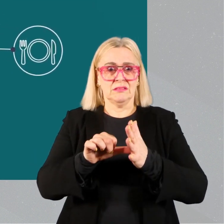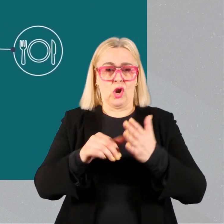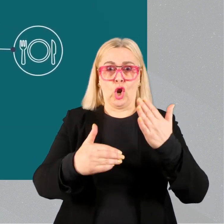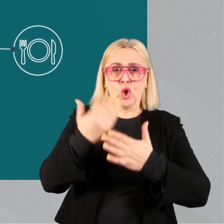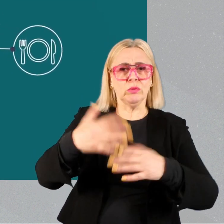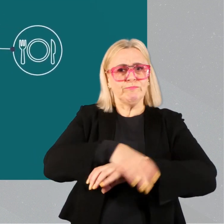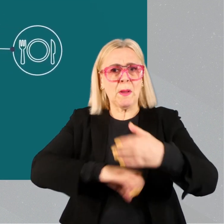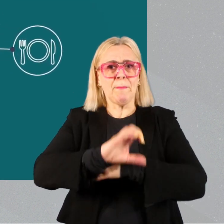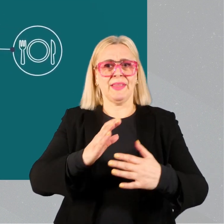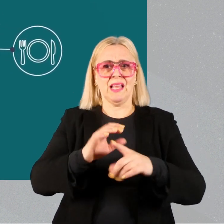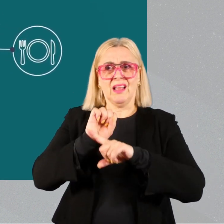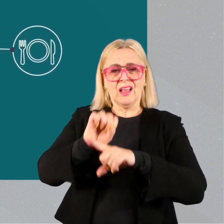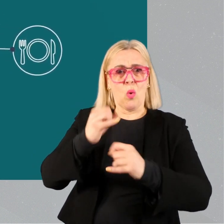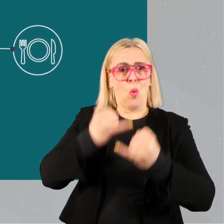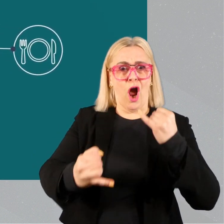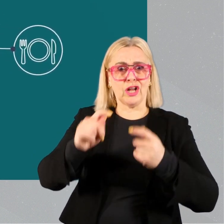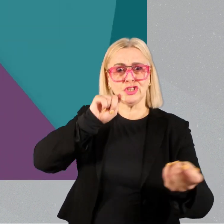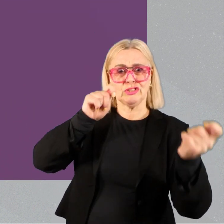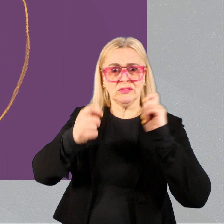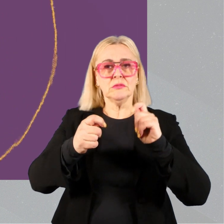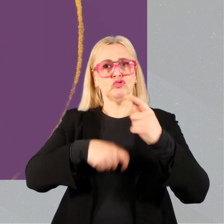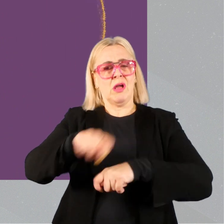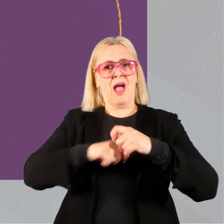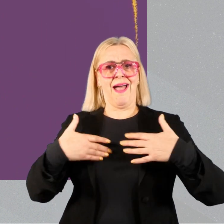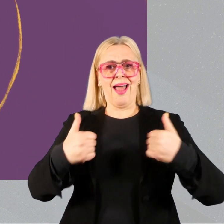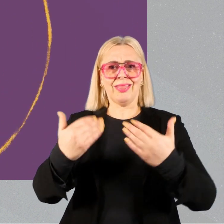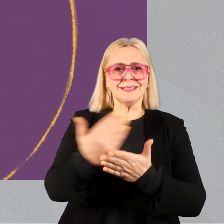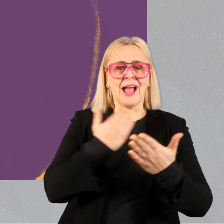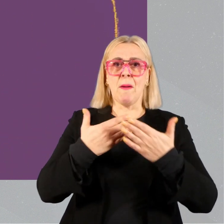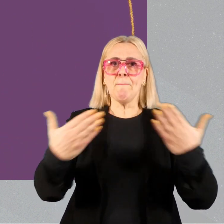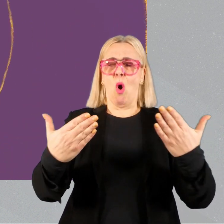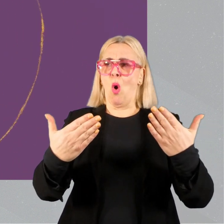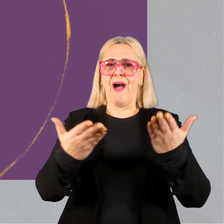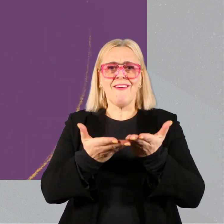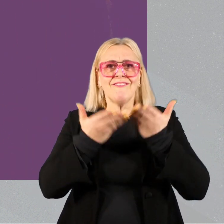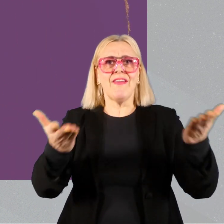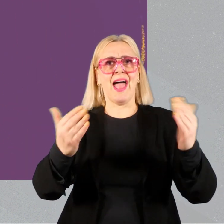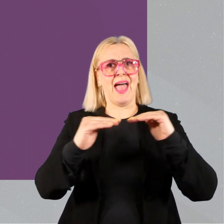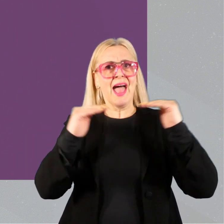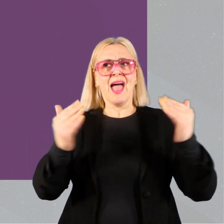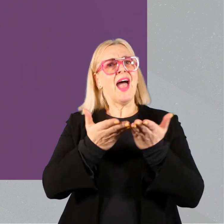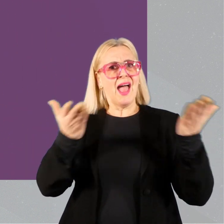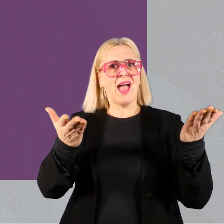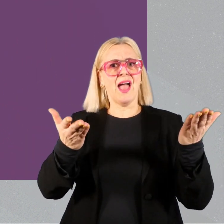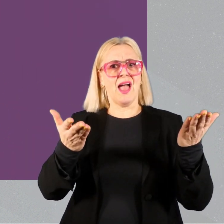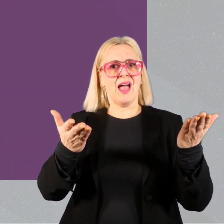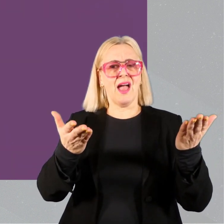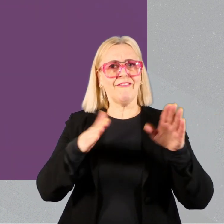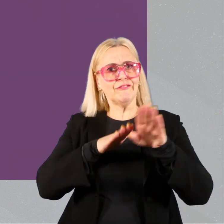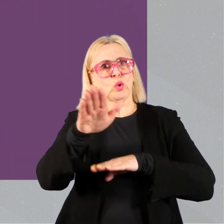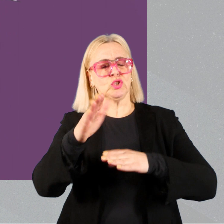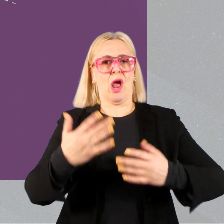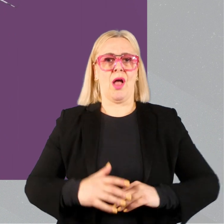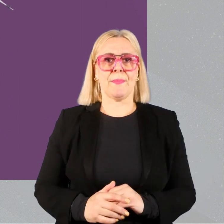to the concurrent crises, we have a new opportunity to prevent the worst climate change impacts and deliver a healthier, safer, and